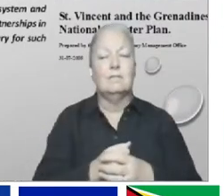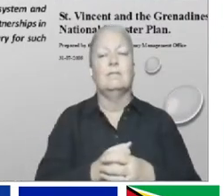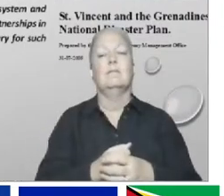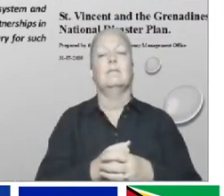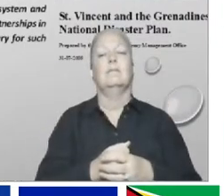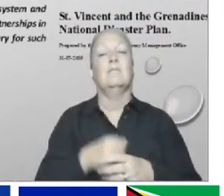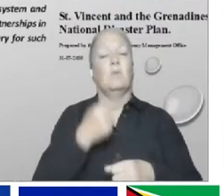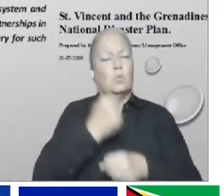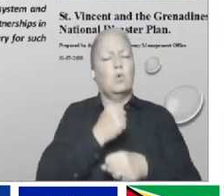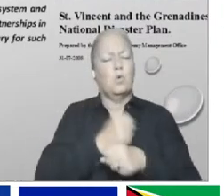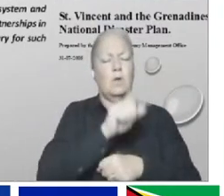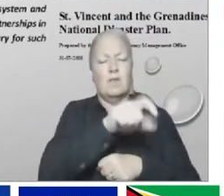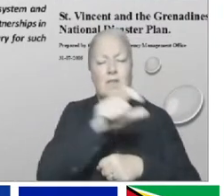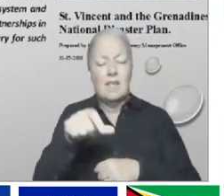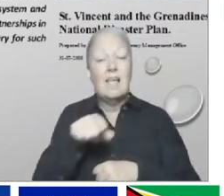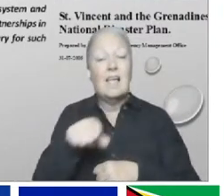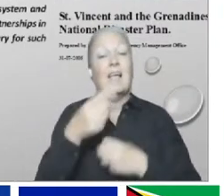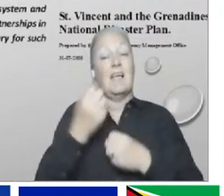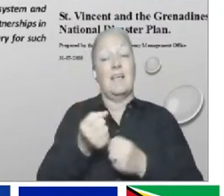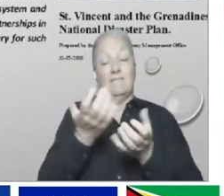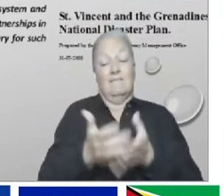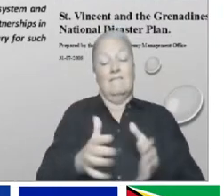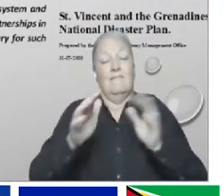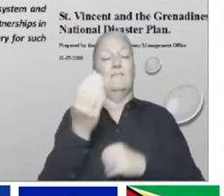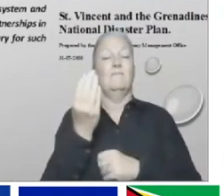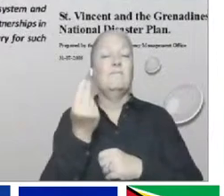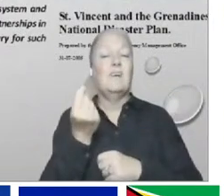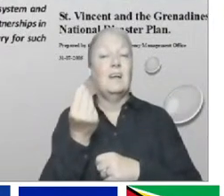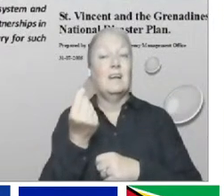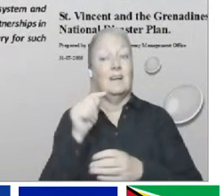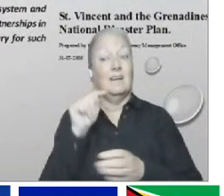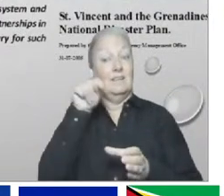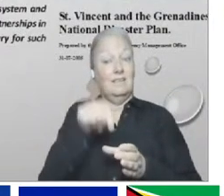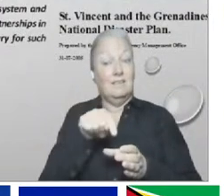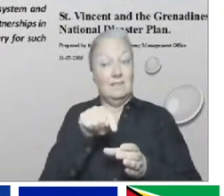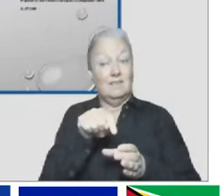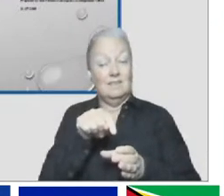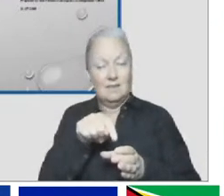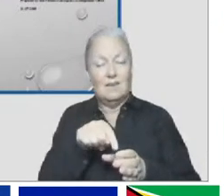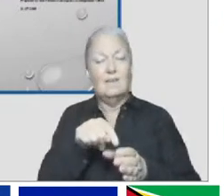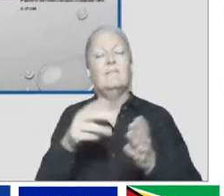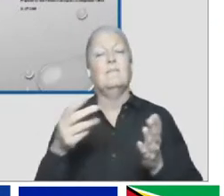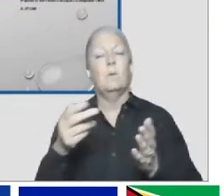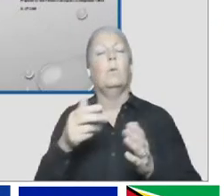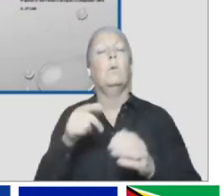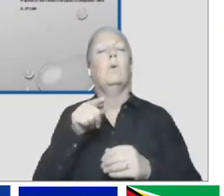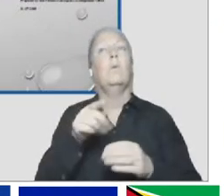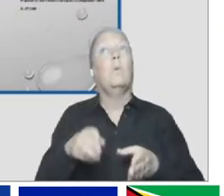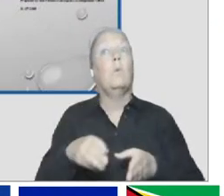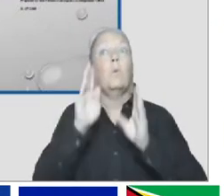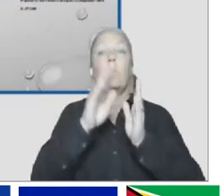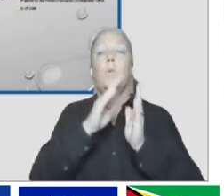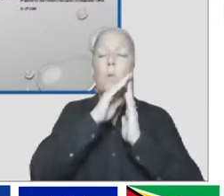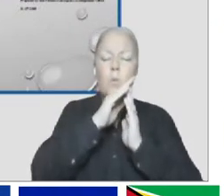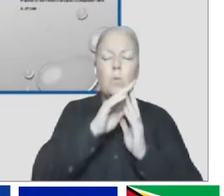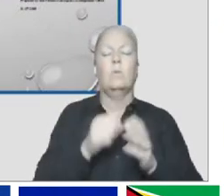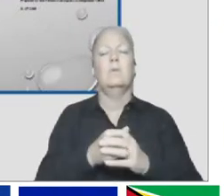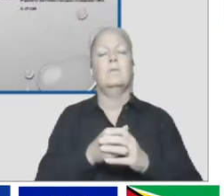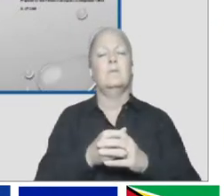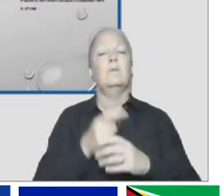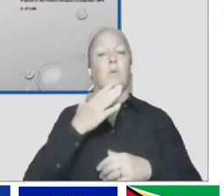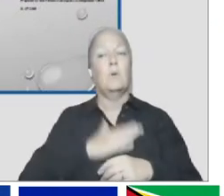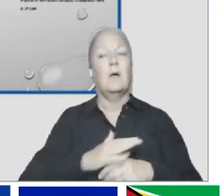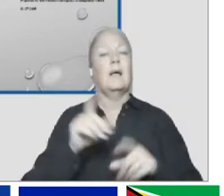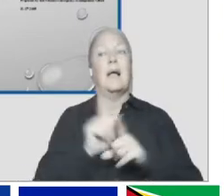locally resourced for taxes on hotels to facilitate the financing of an immediate post-disaster response.